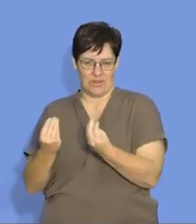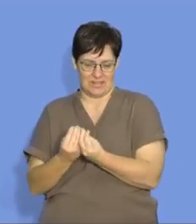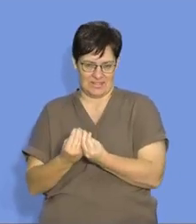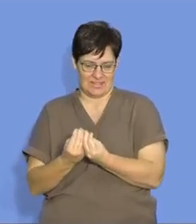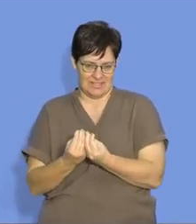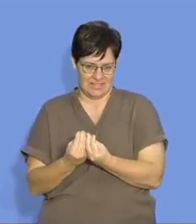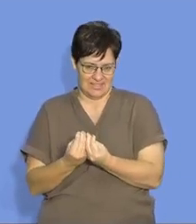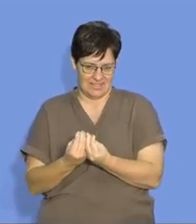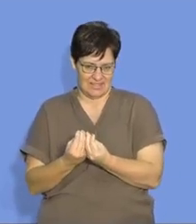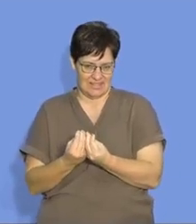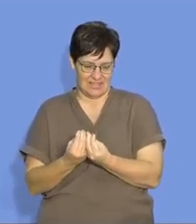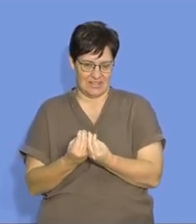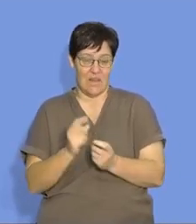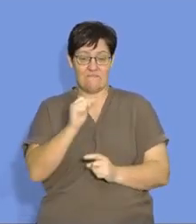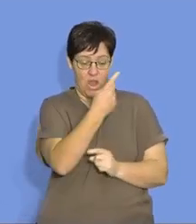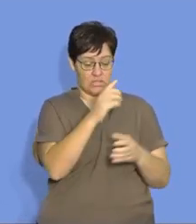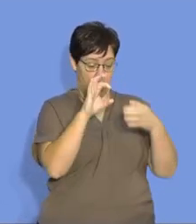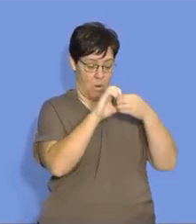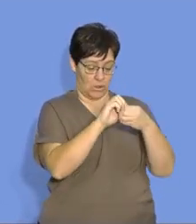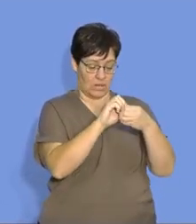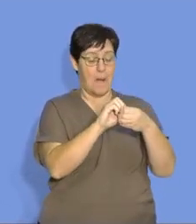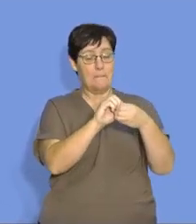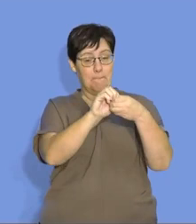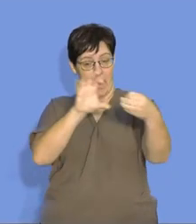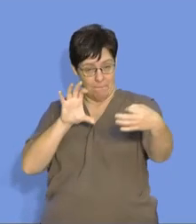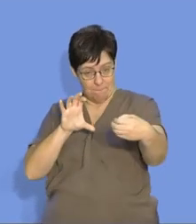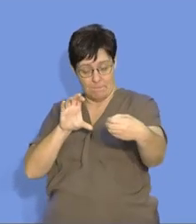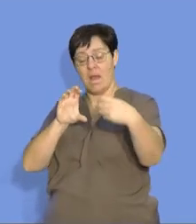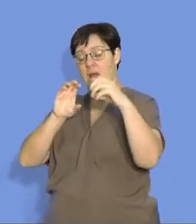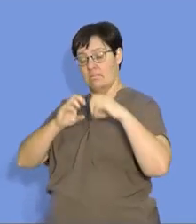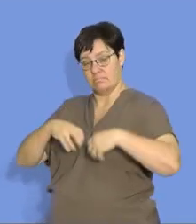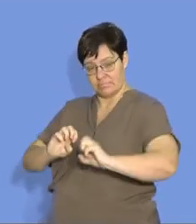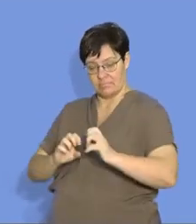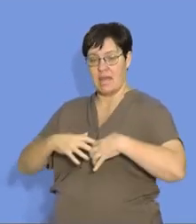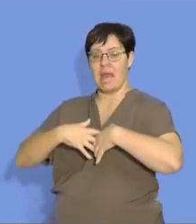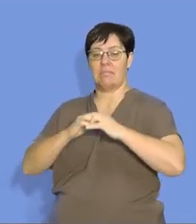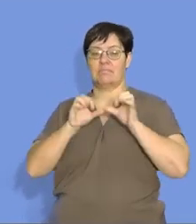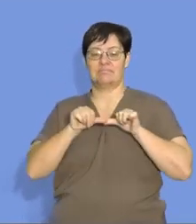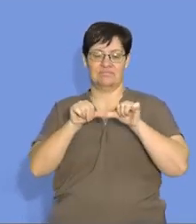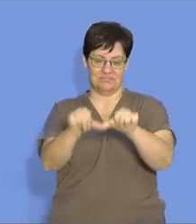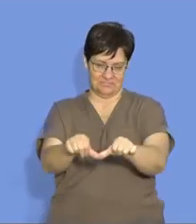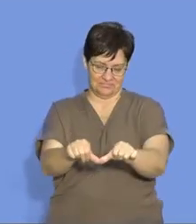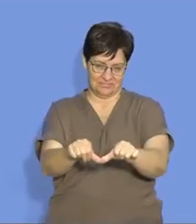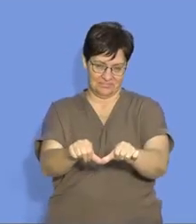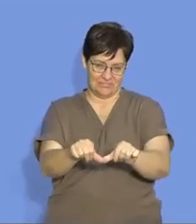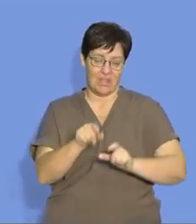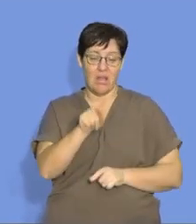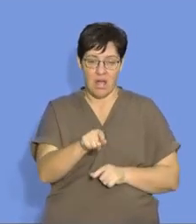products. So the bonds must first be broken in order for the reaction to proceed. And at